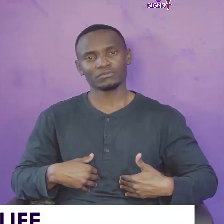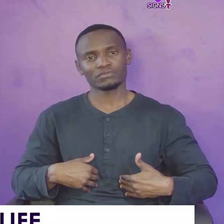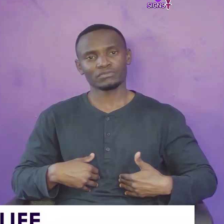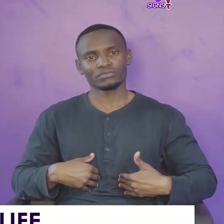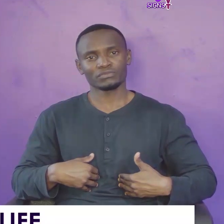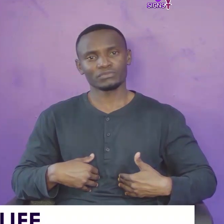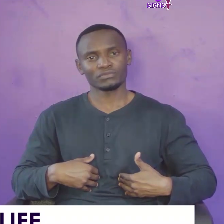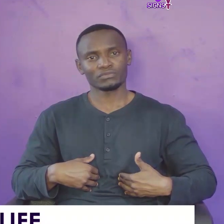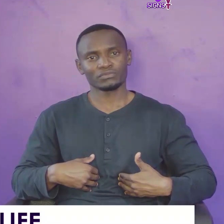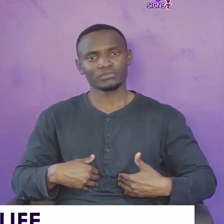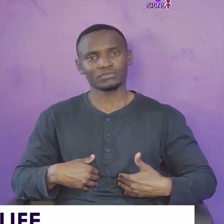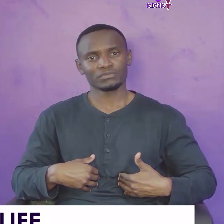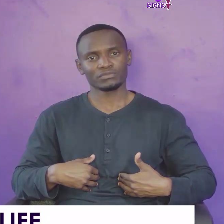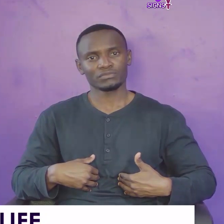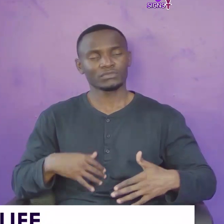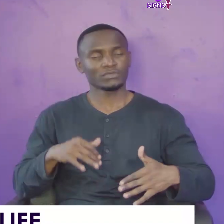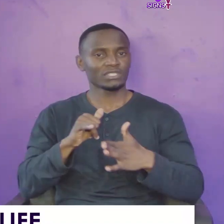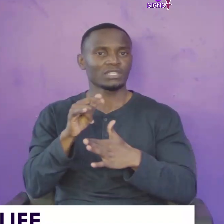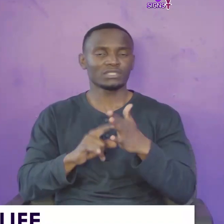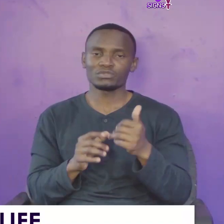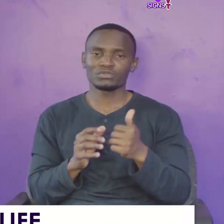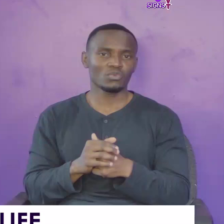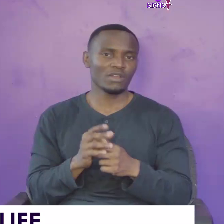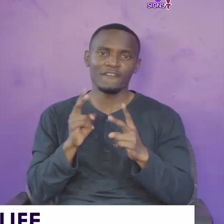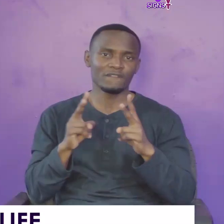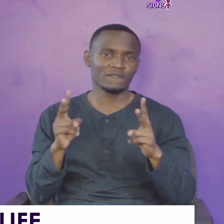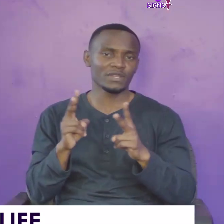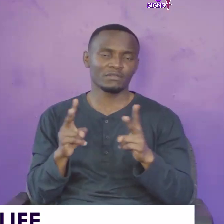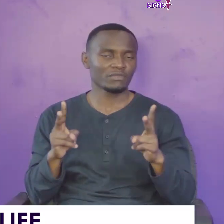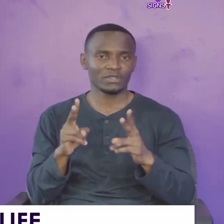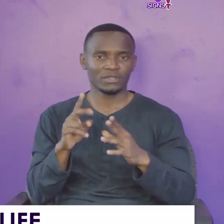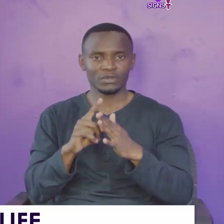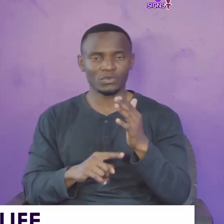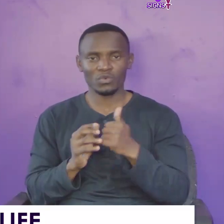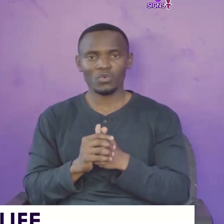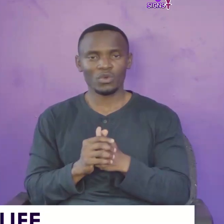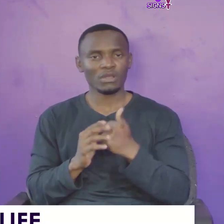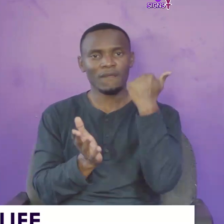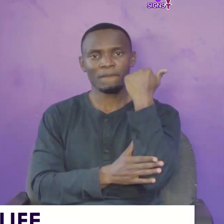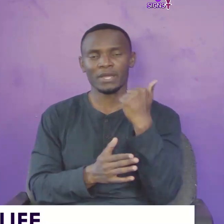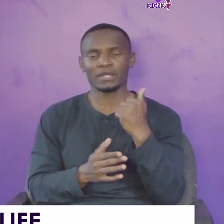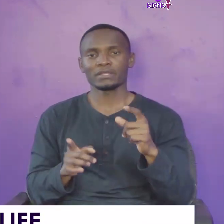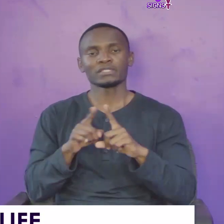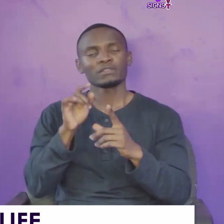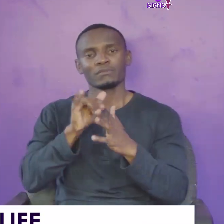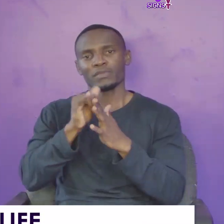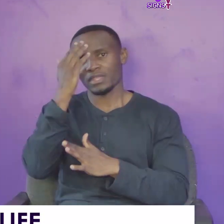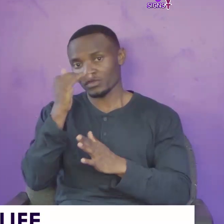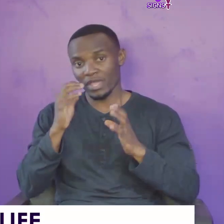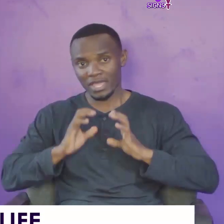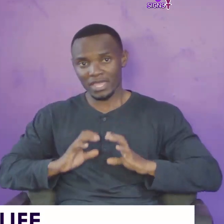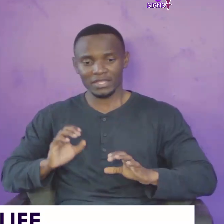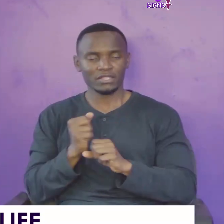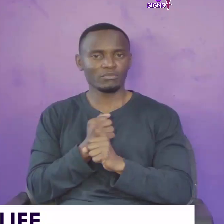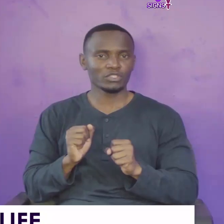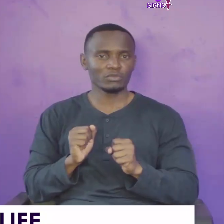and then now. That is very unethical. And that is why we are talking about ethics. You cannot separate it from whatever profession it is.